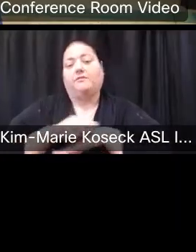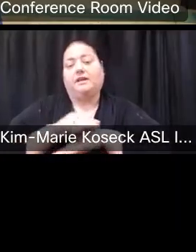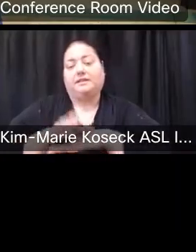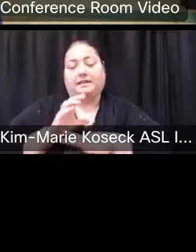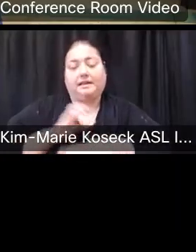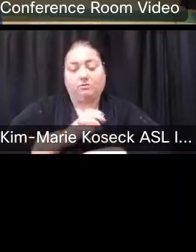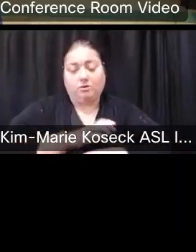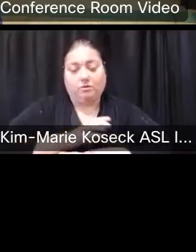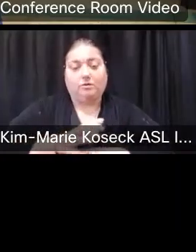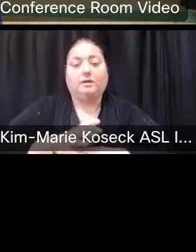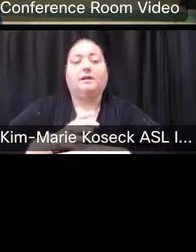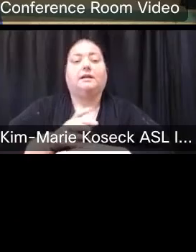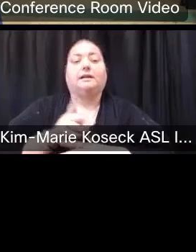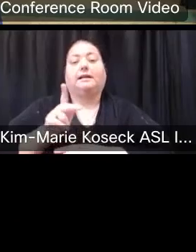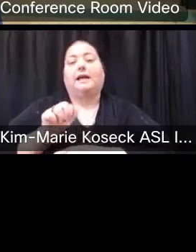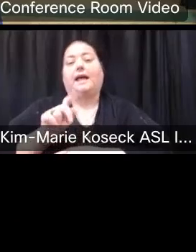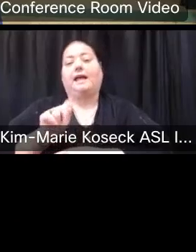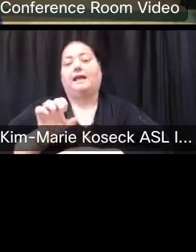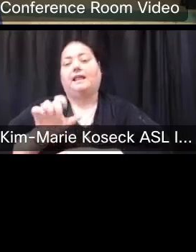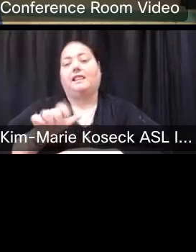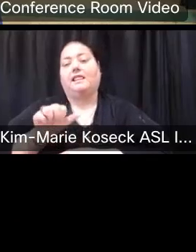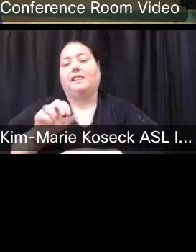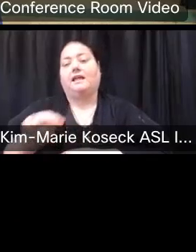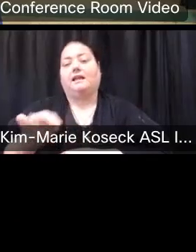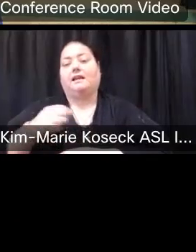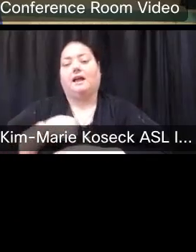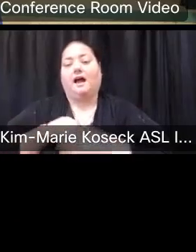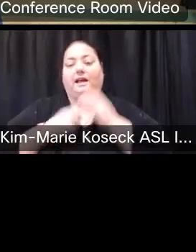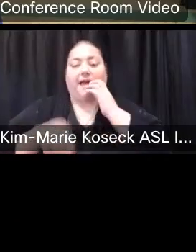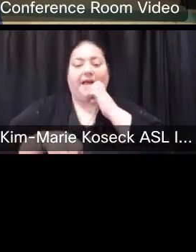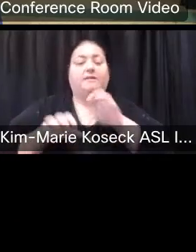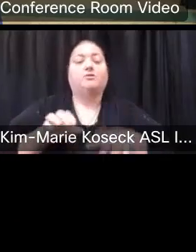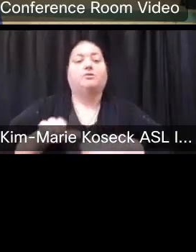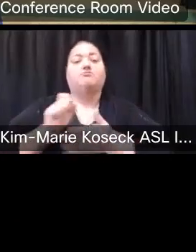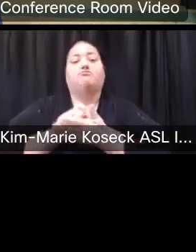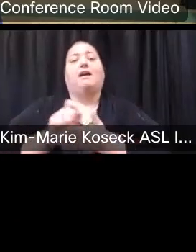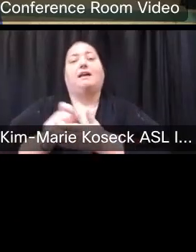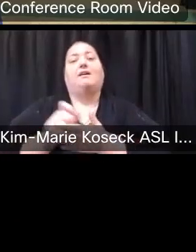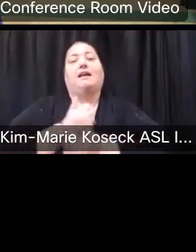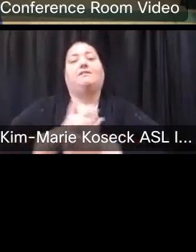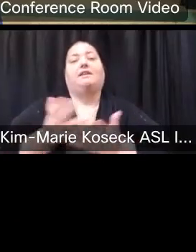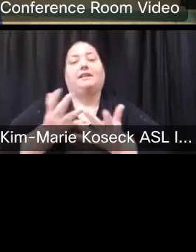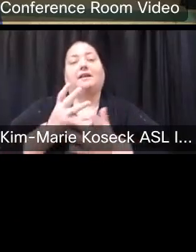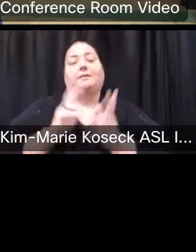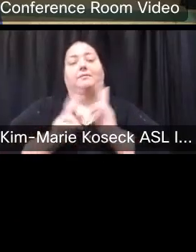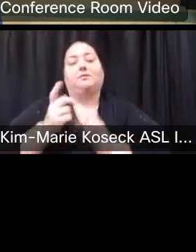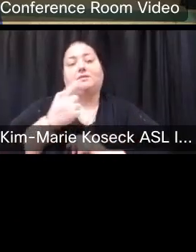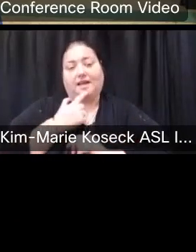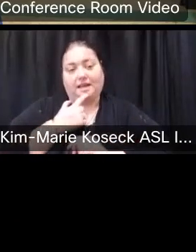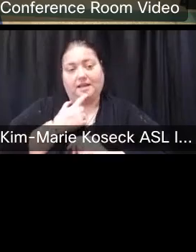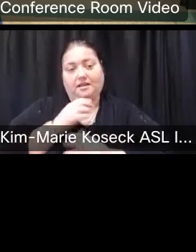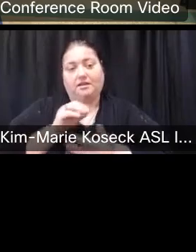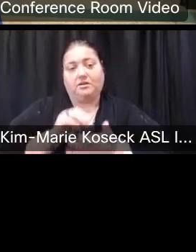that Caitlin and I can do between now and April is write down everything everyone said, right? So we can take